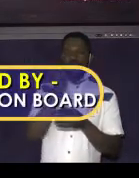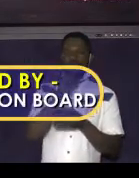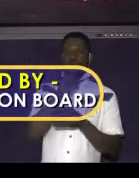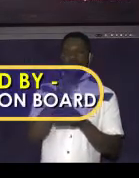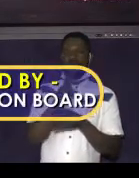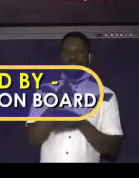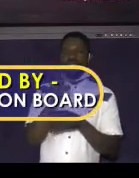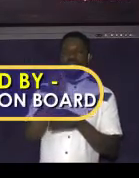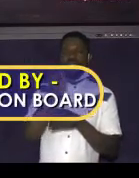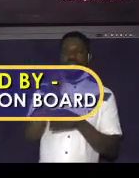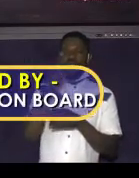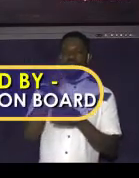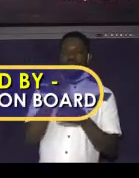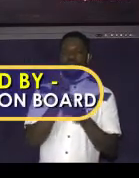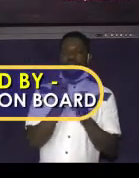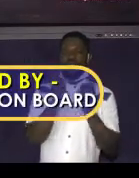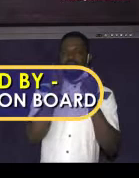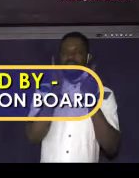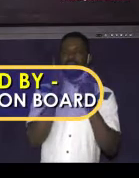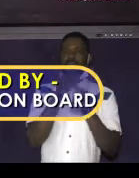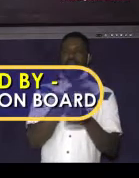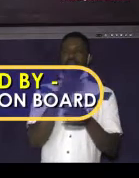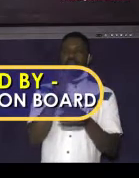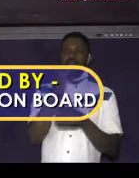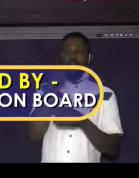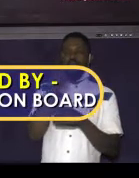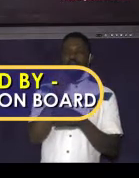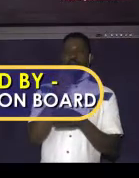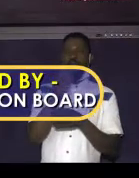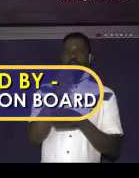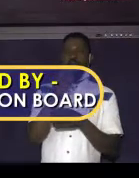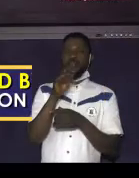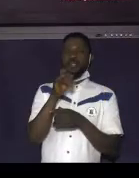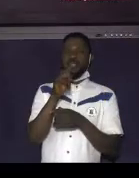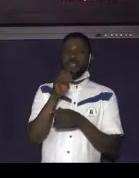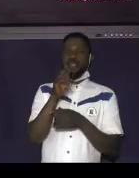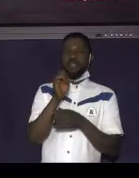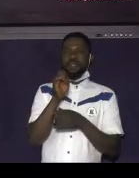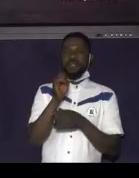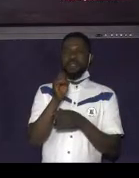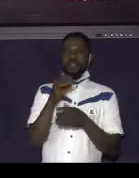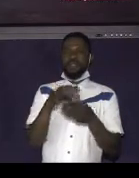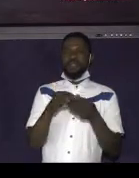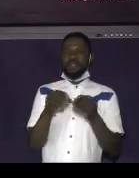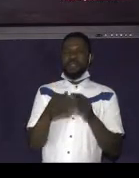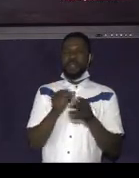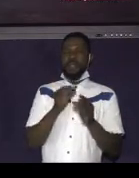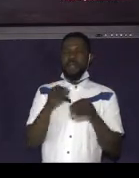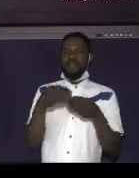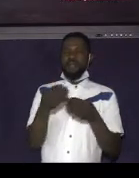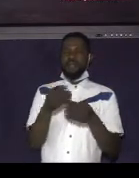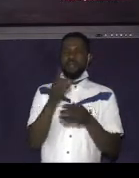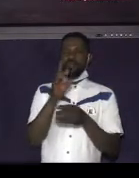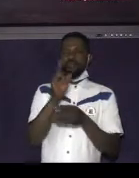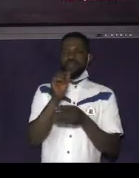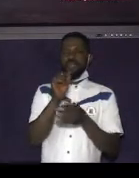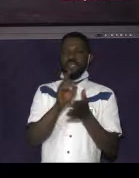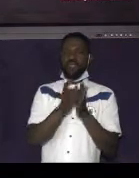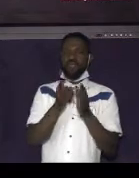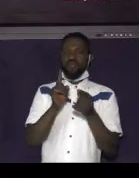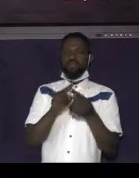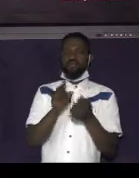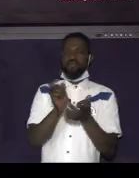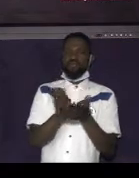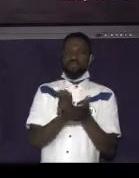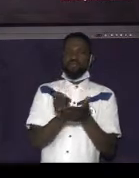question, E for exclamatory, and O for optative sentence. I give you the next 20 seconds to capture